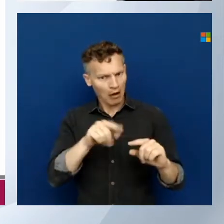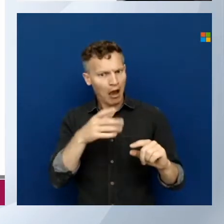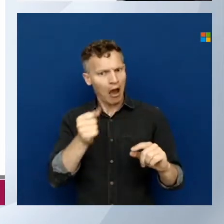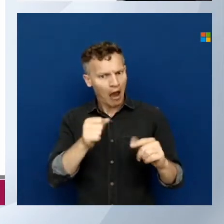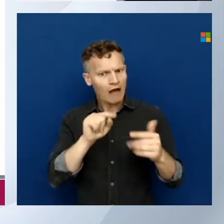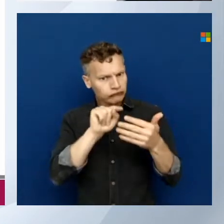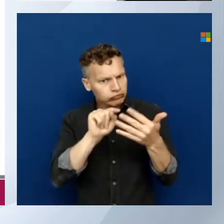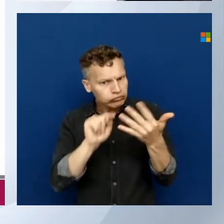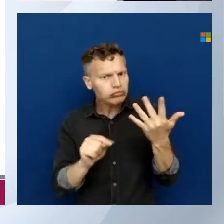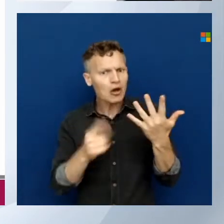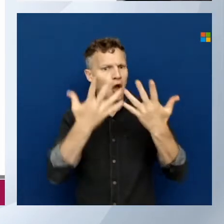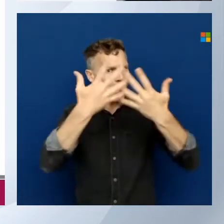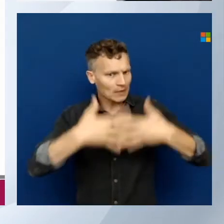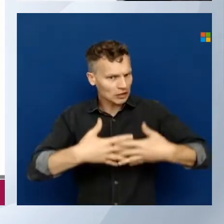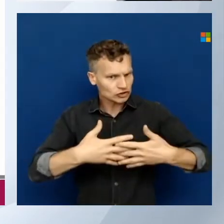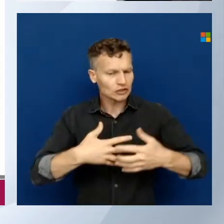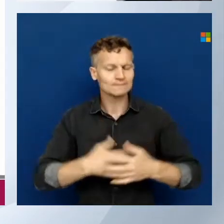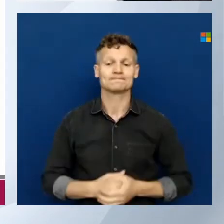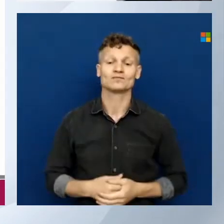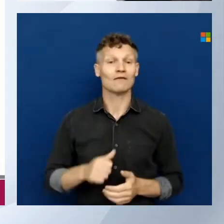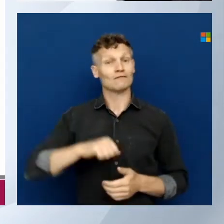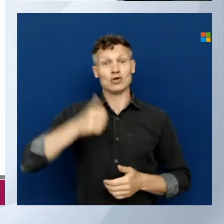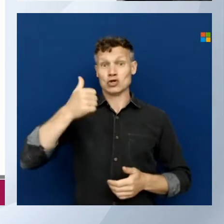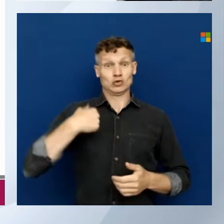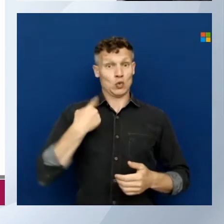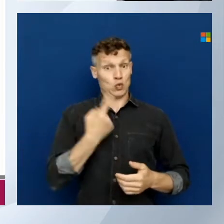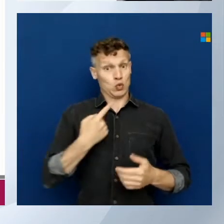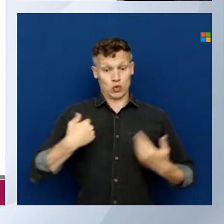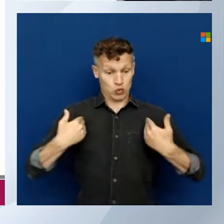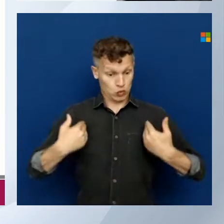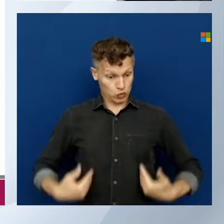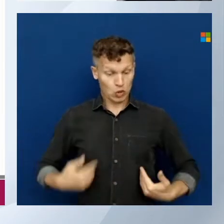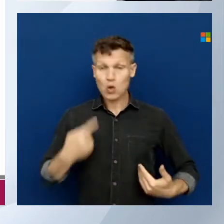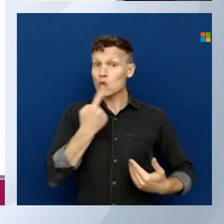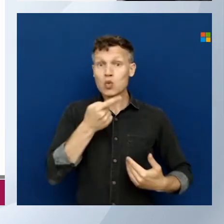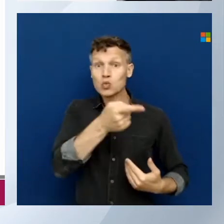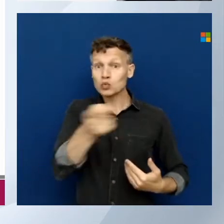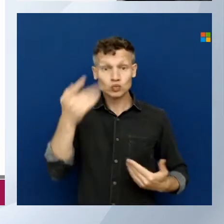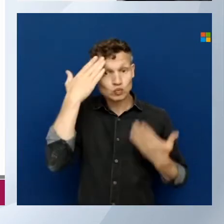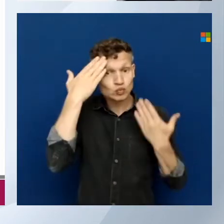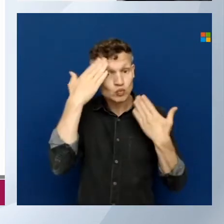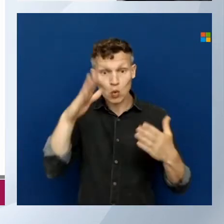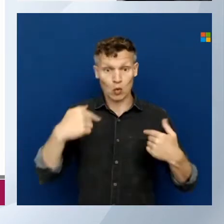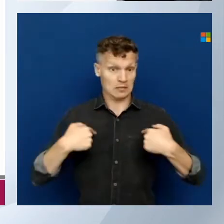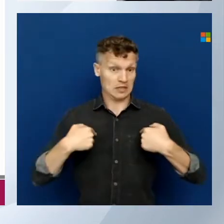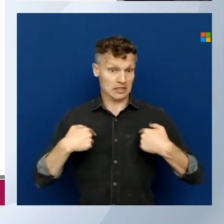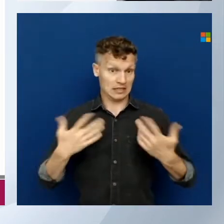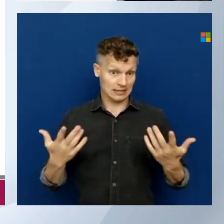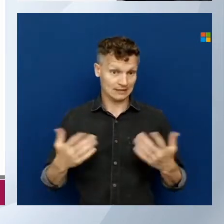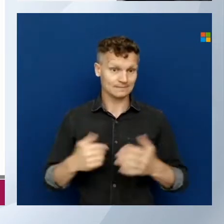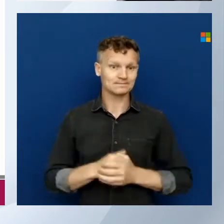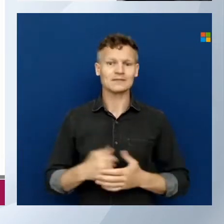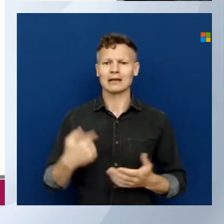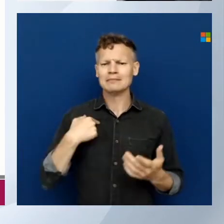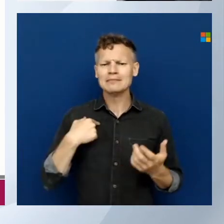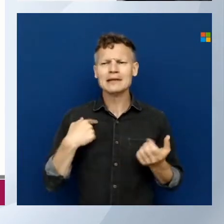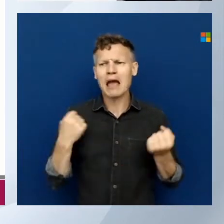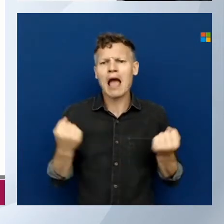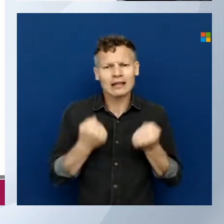small introduction about me for those of you who do not already know me, as I've been active in the community for quite some